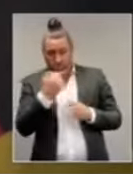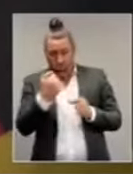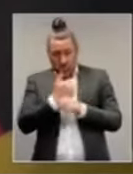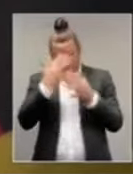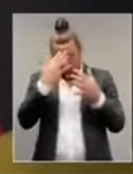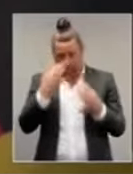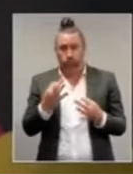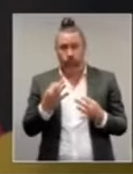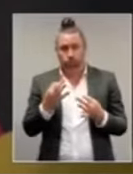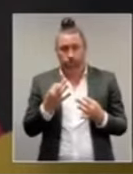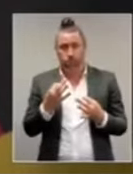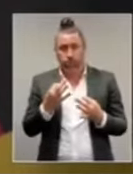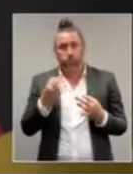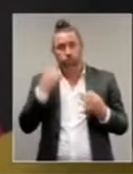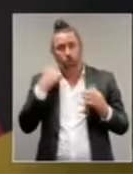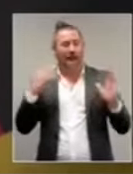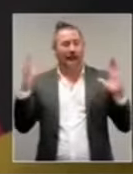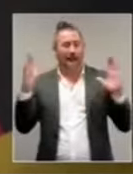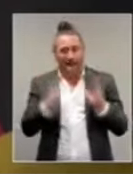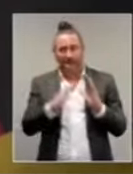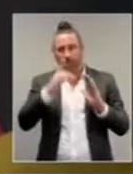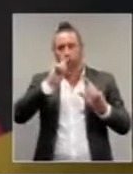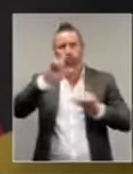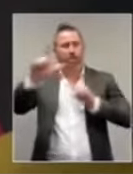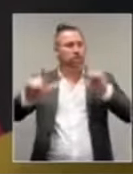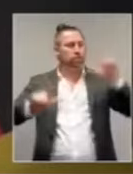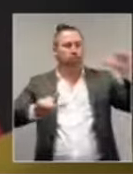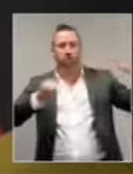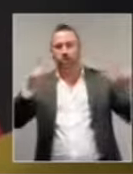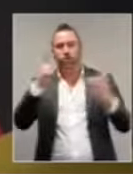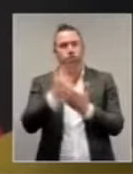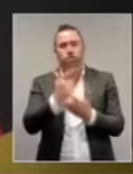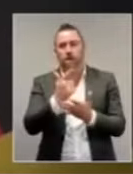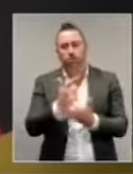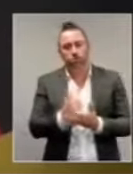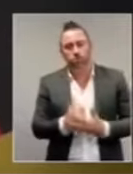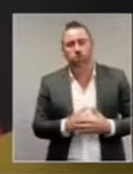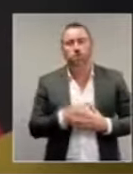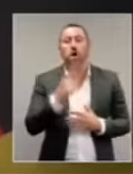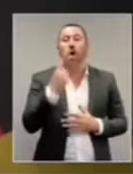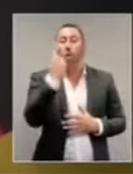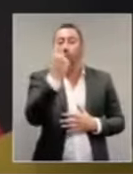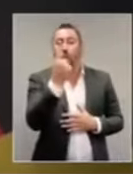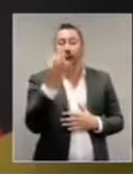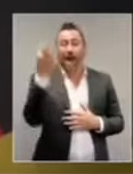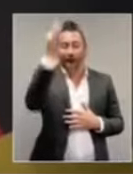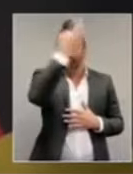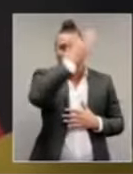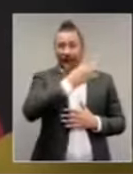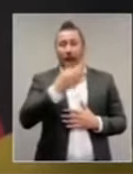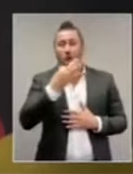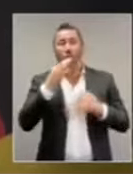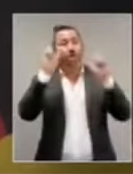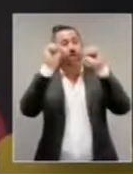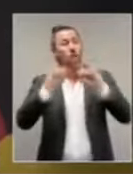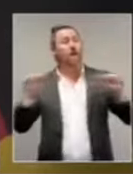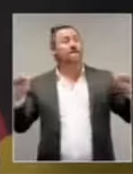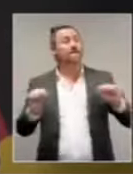restriction of movement is critical right now and that one hour of exercise for the next four days is not essential